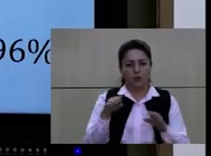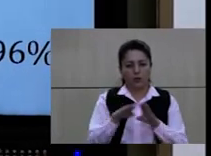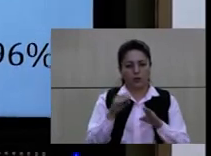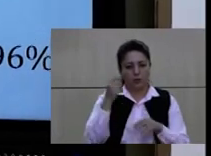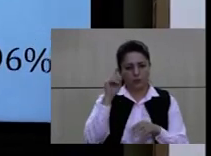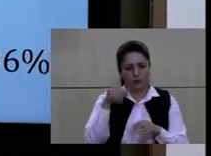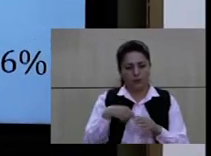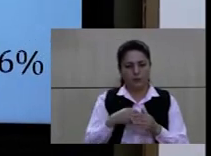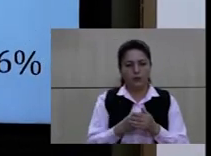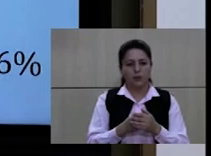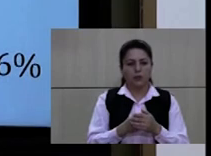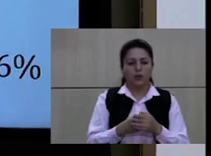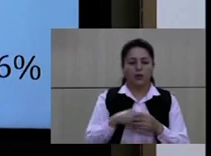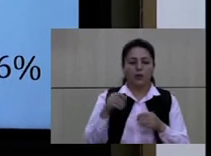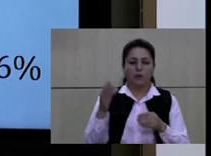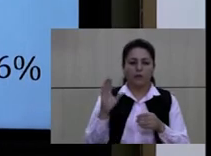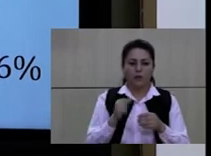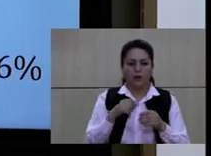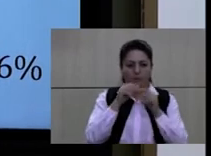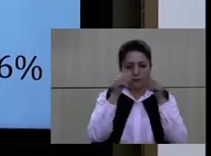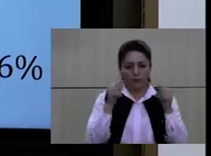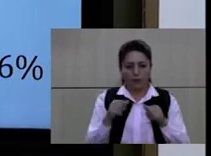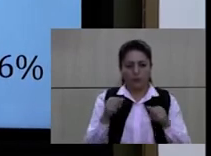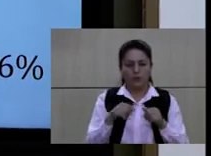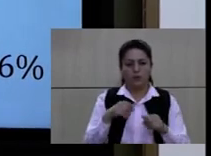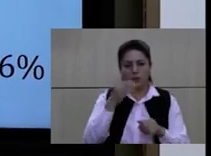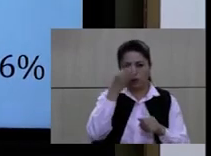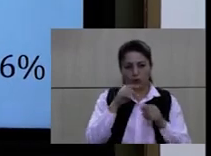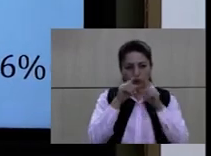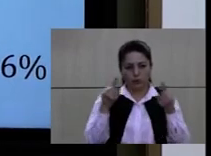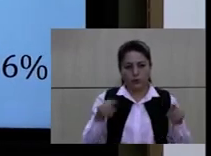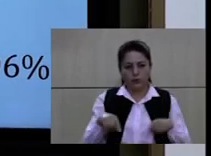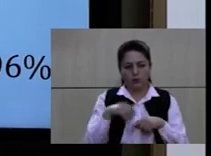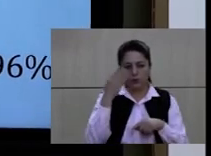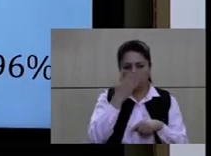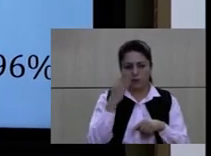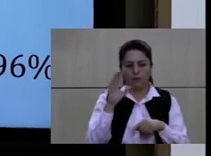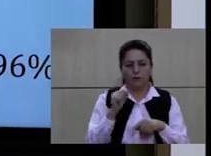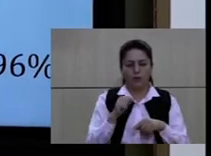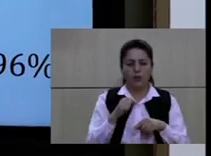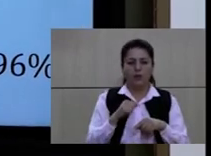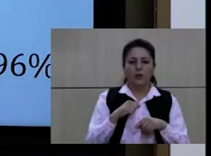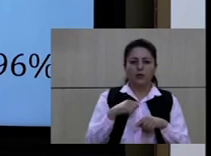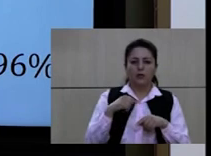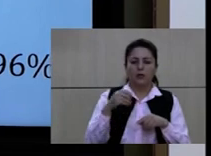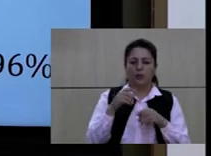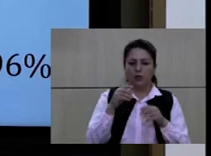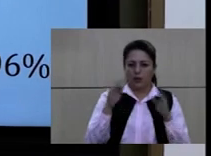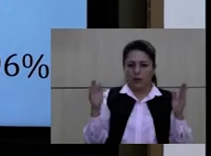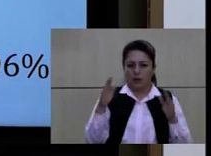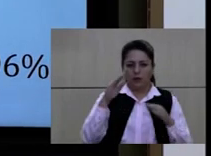Va albatta formulamiz to'g'ri to'rt burchakning yuzi eni va bo'yini ko'paytmasiga